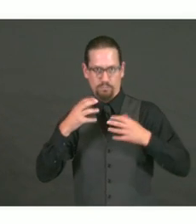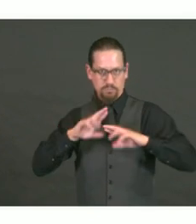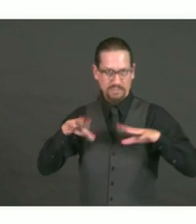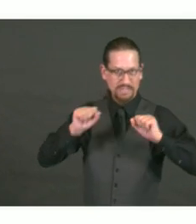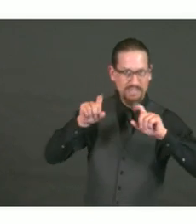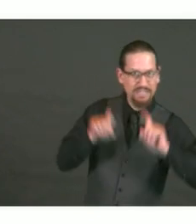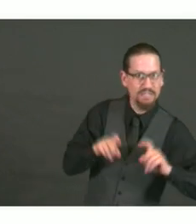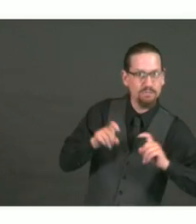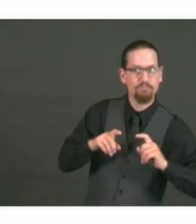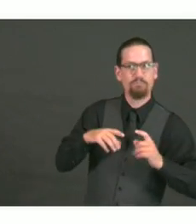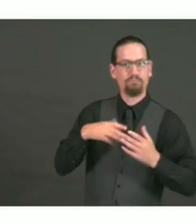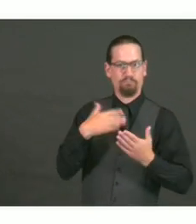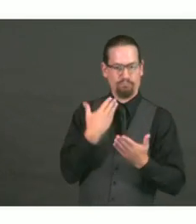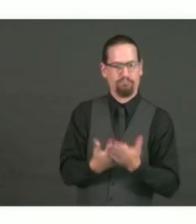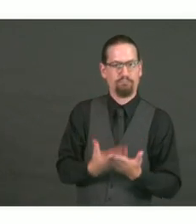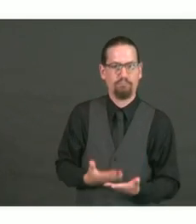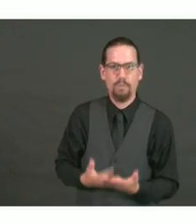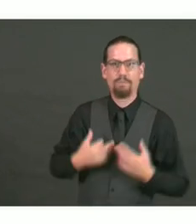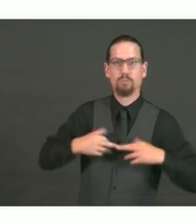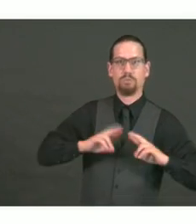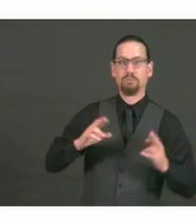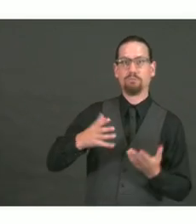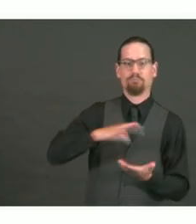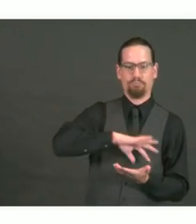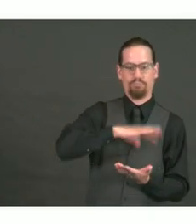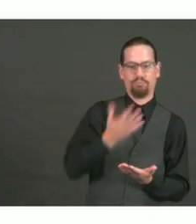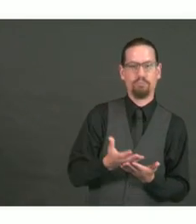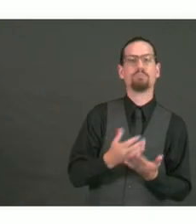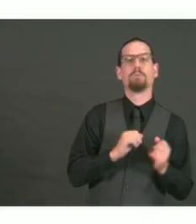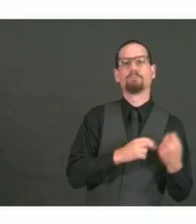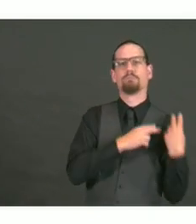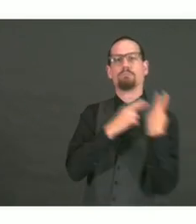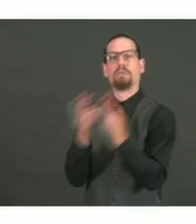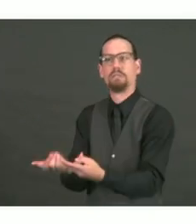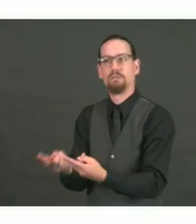to enforce this, and if not, there will be penalties.